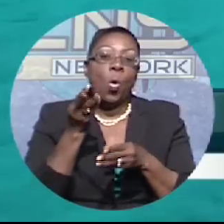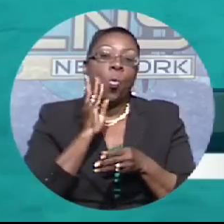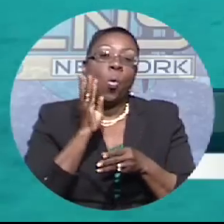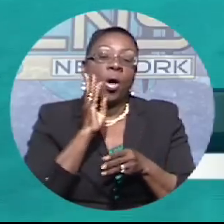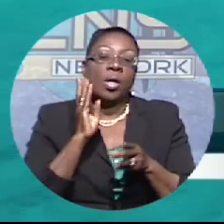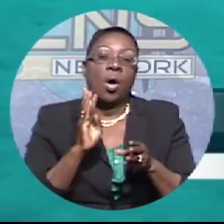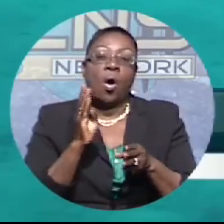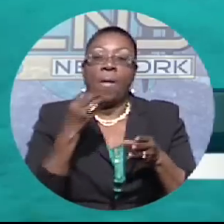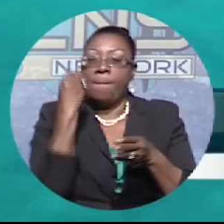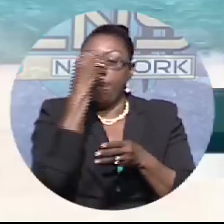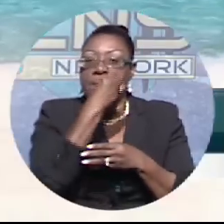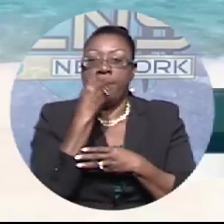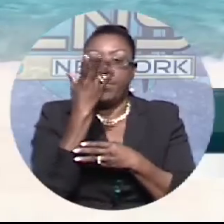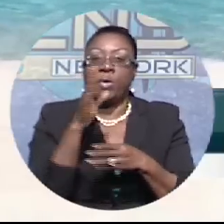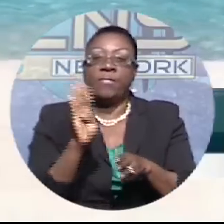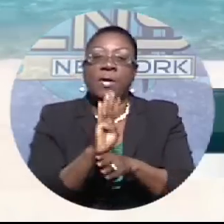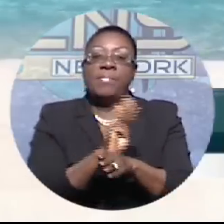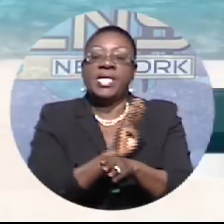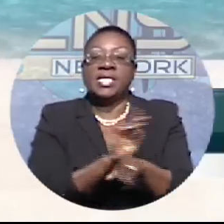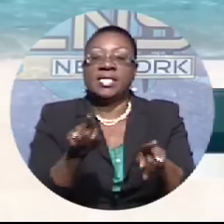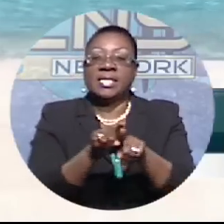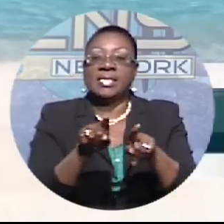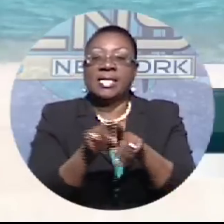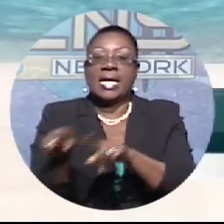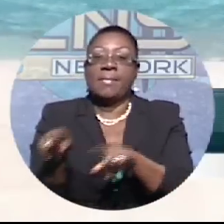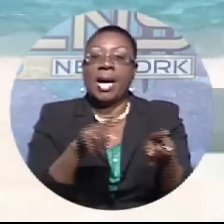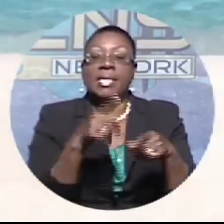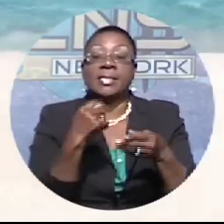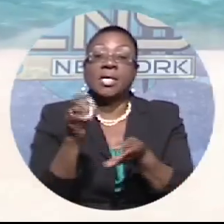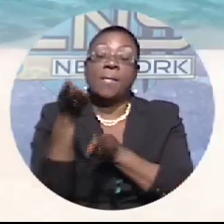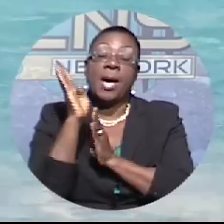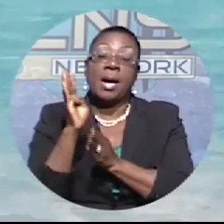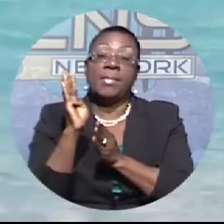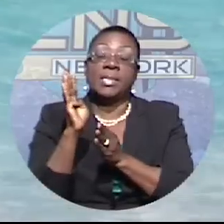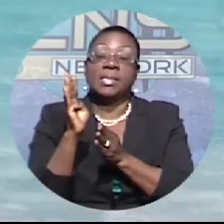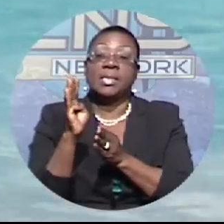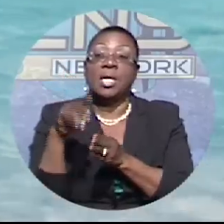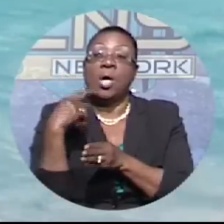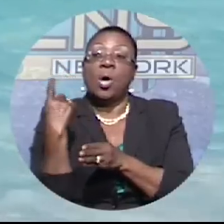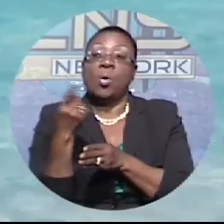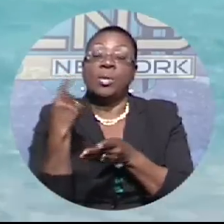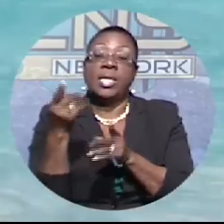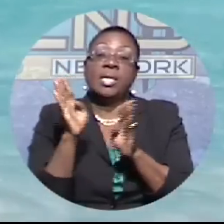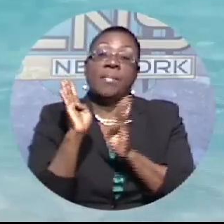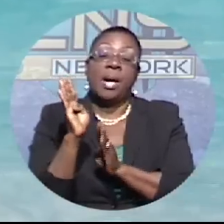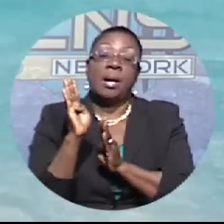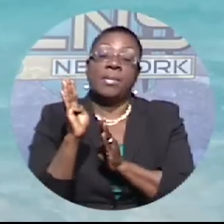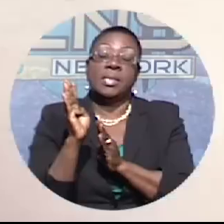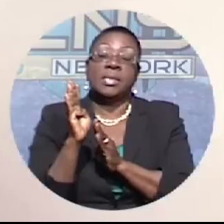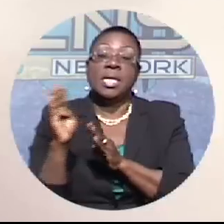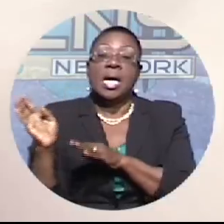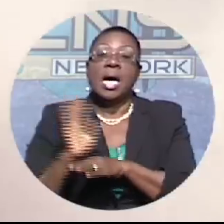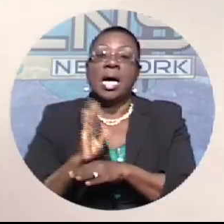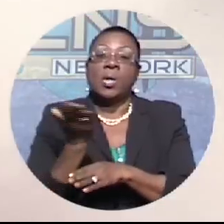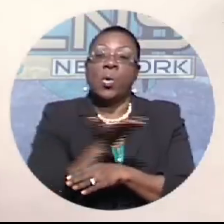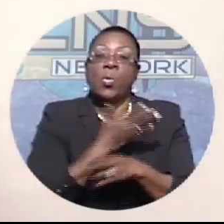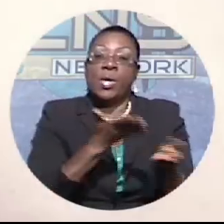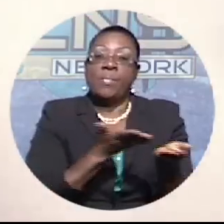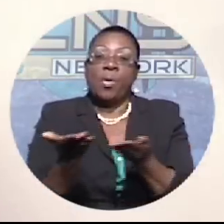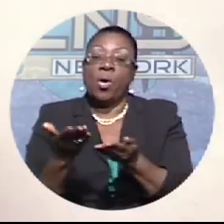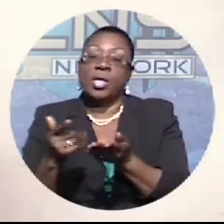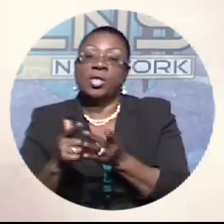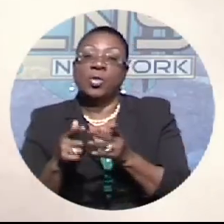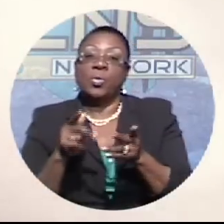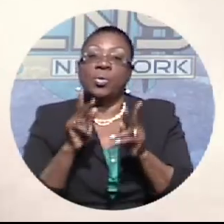the pace, the environment, the pristine environment of the Bahamas. And I think we brought through to